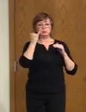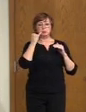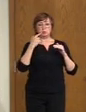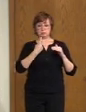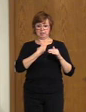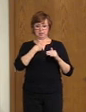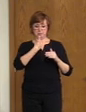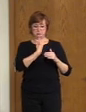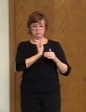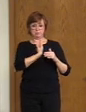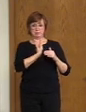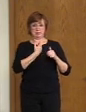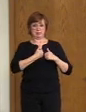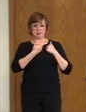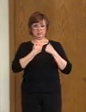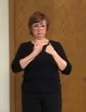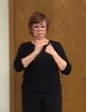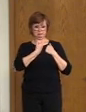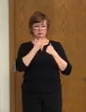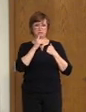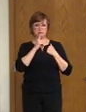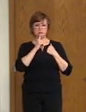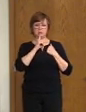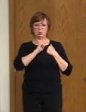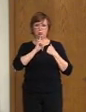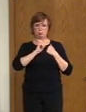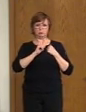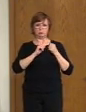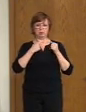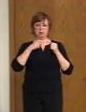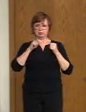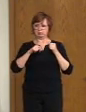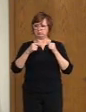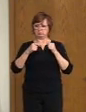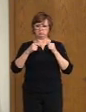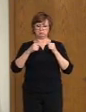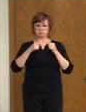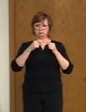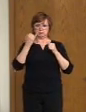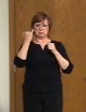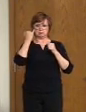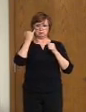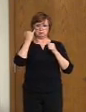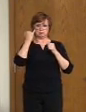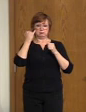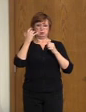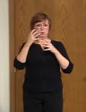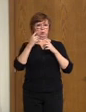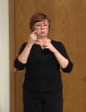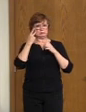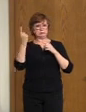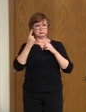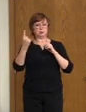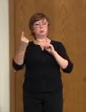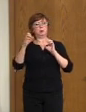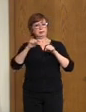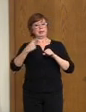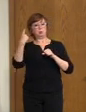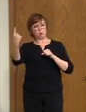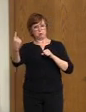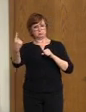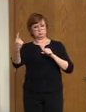person consistently, and we really hope that people will, continue this. And with our current numbers, I think even over the holidays, it's really